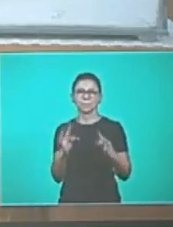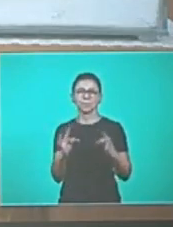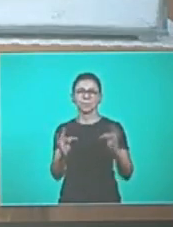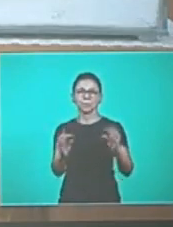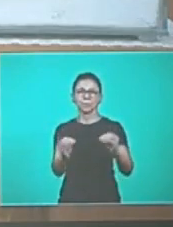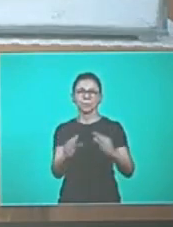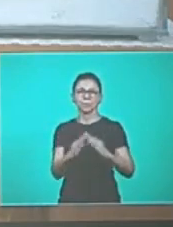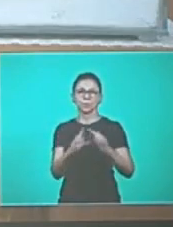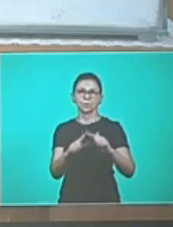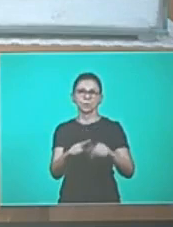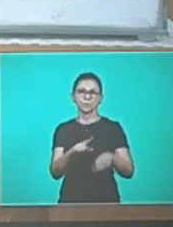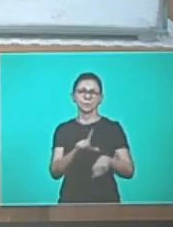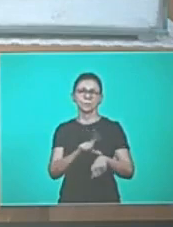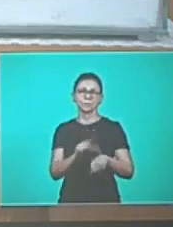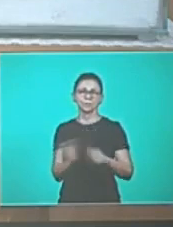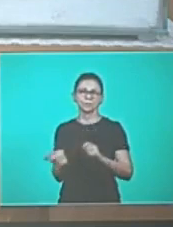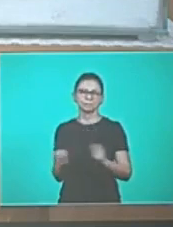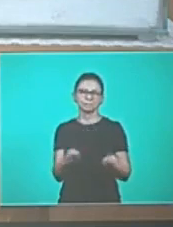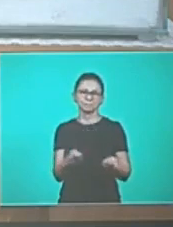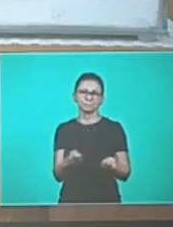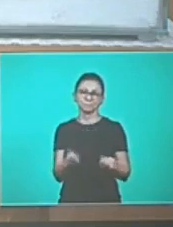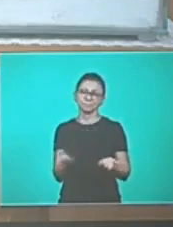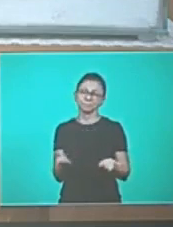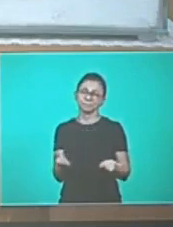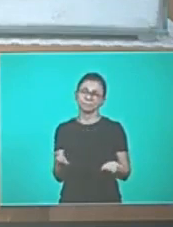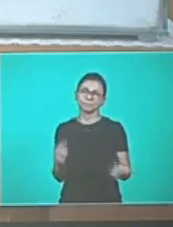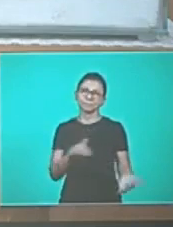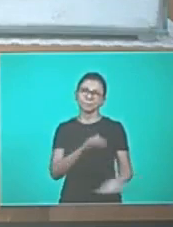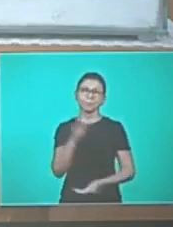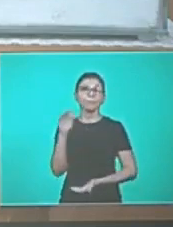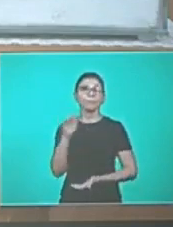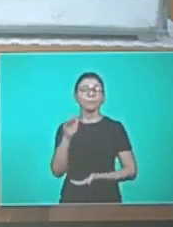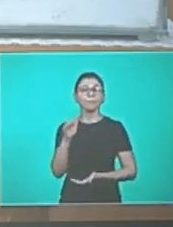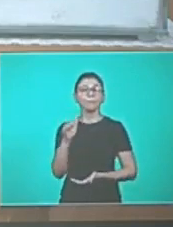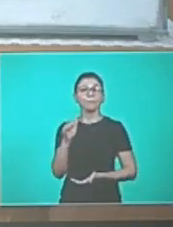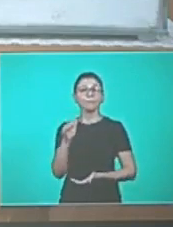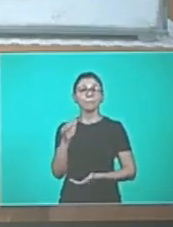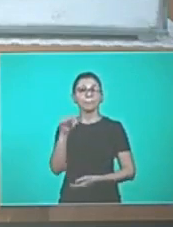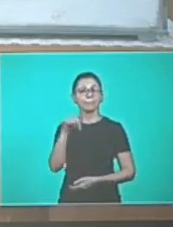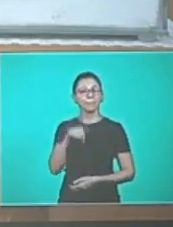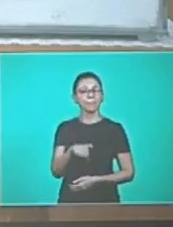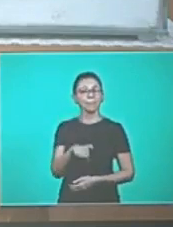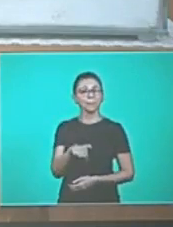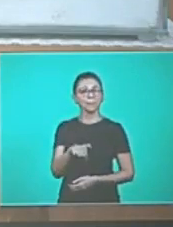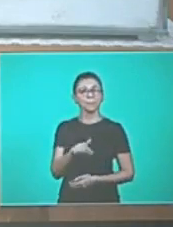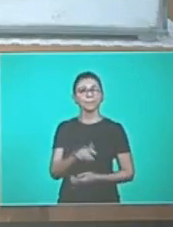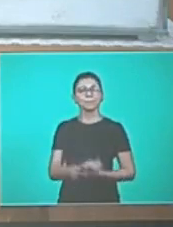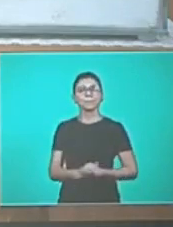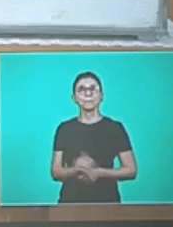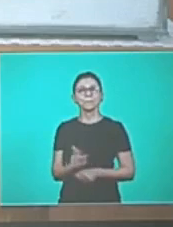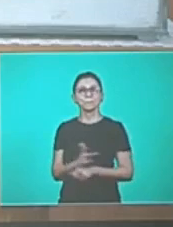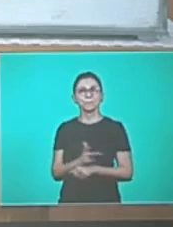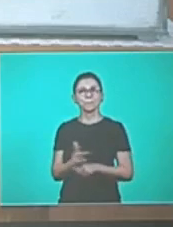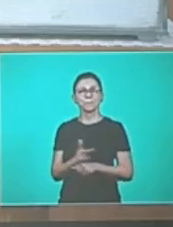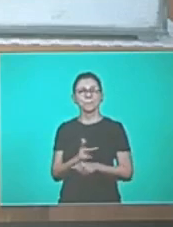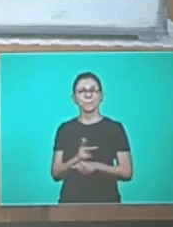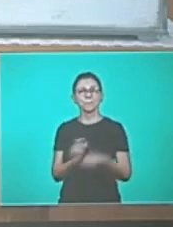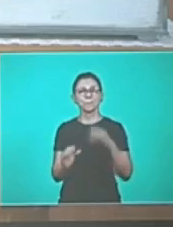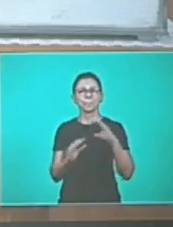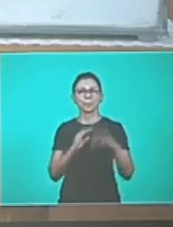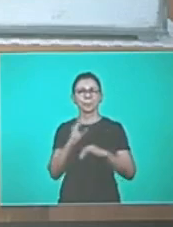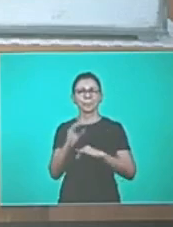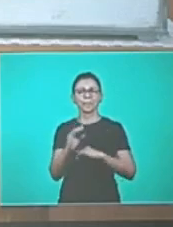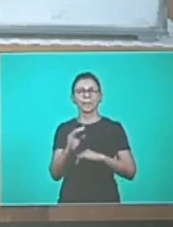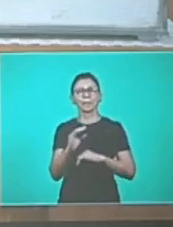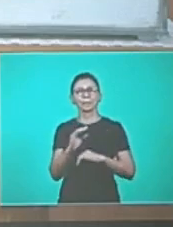morning, transmitting to all the churches. And we are transmitting from